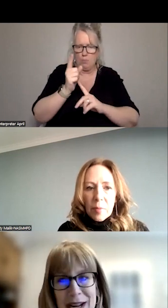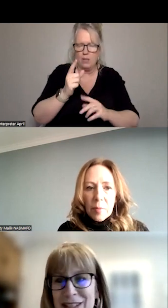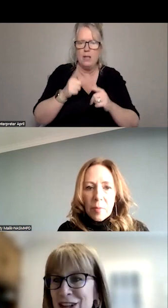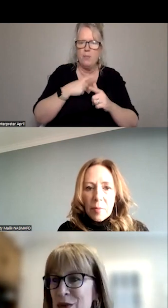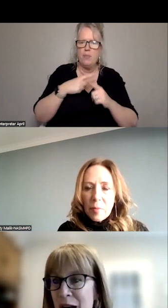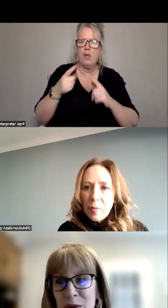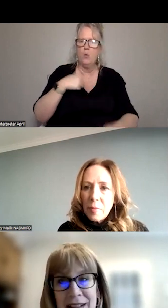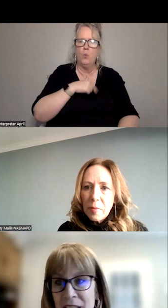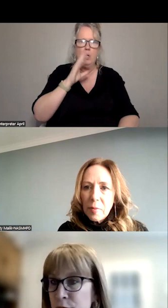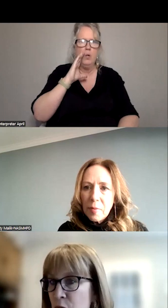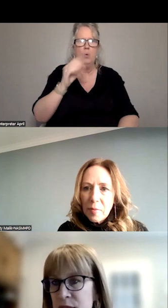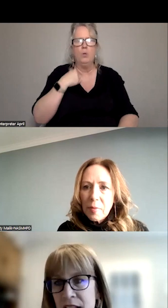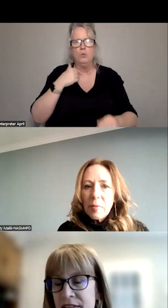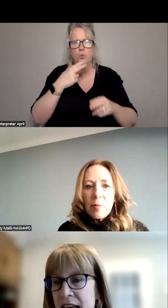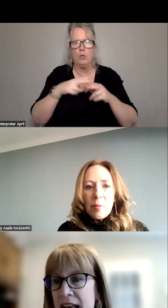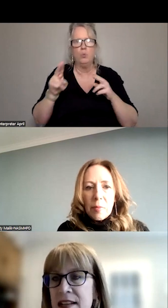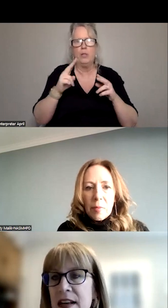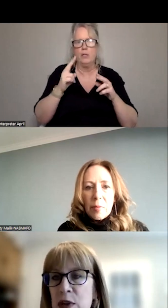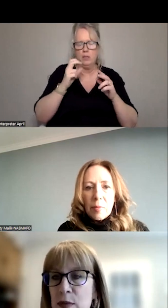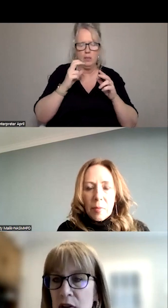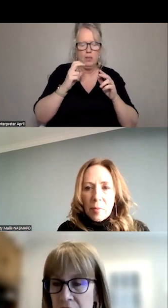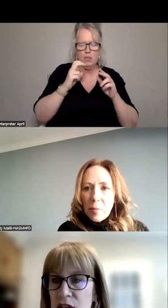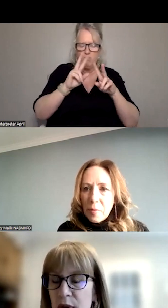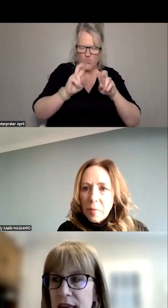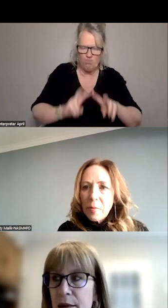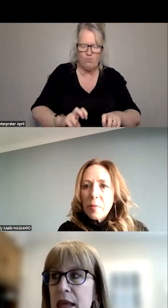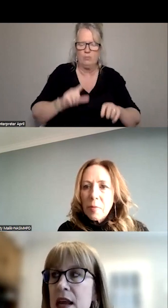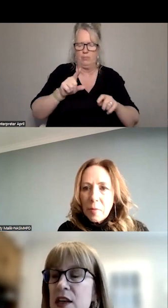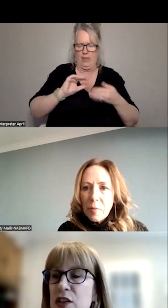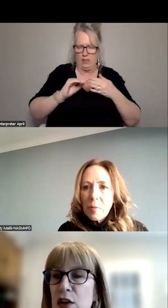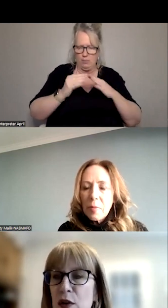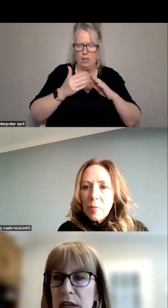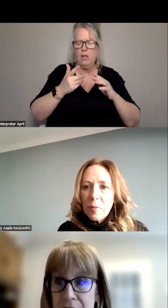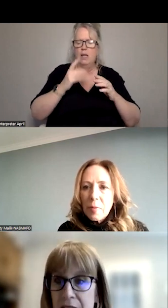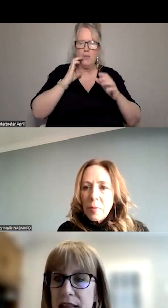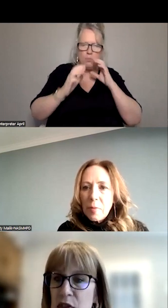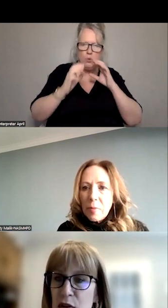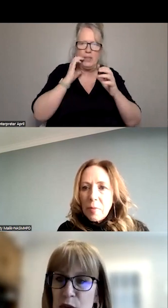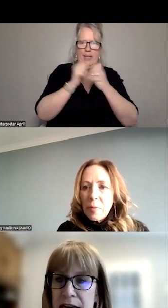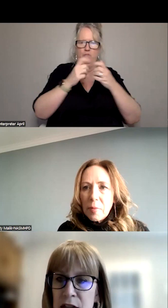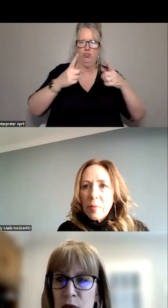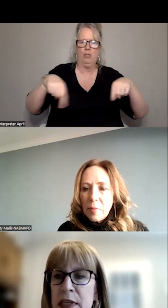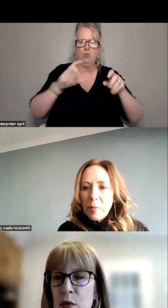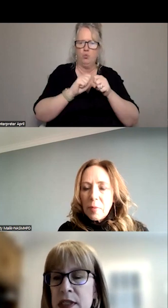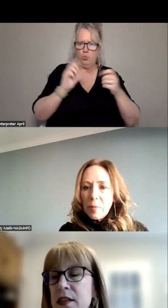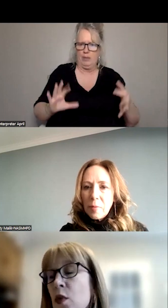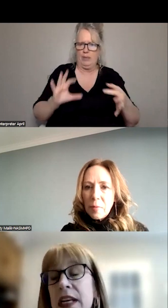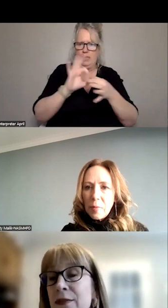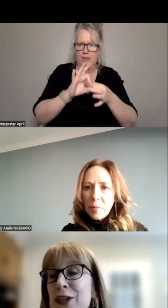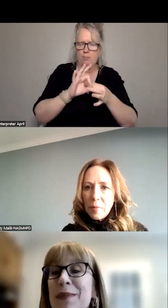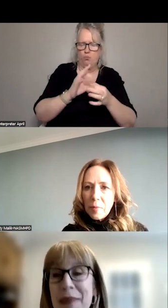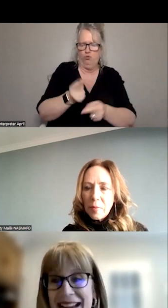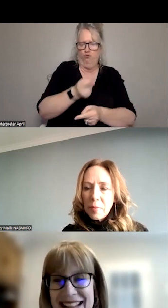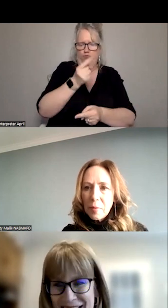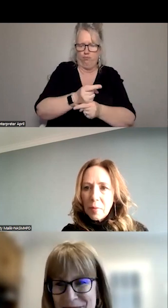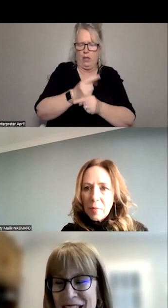doing a quick search while we're in the throes of that communication with them to connect them to those right resources, or even